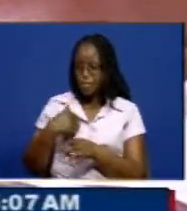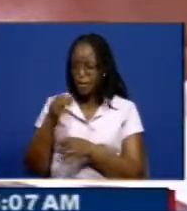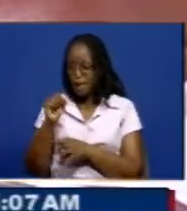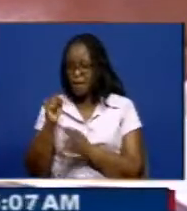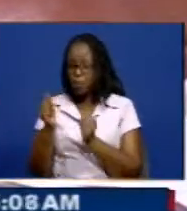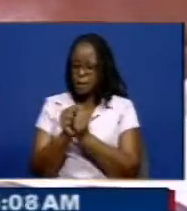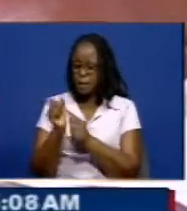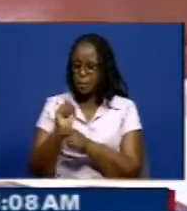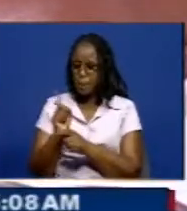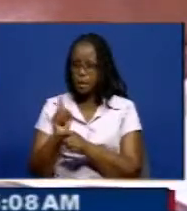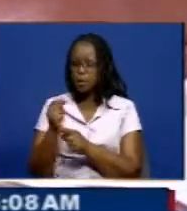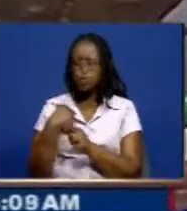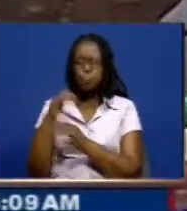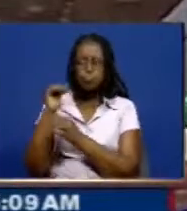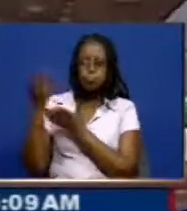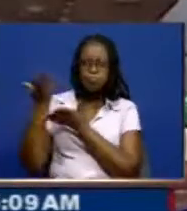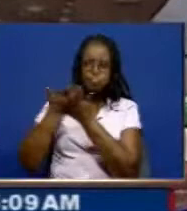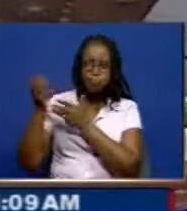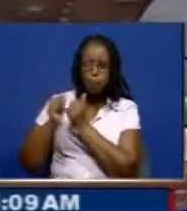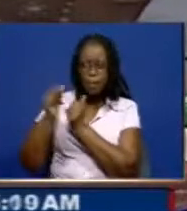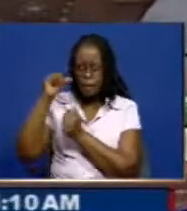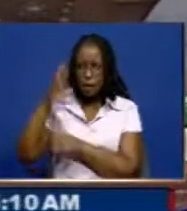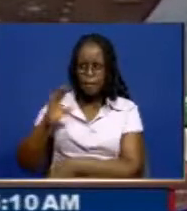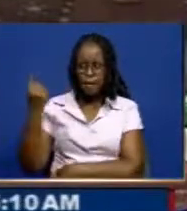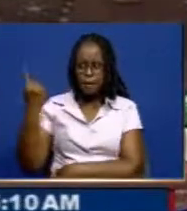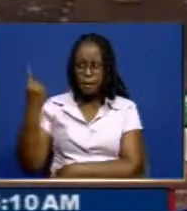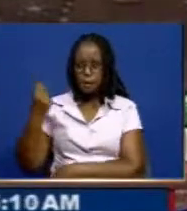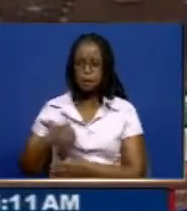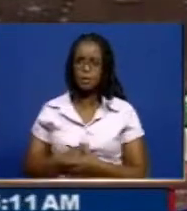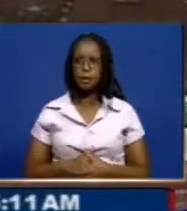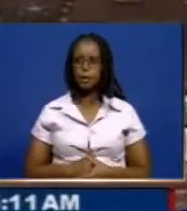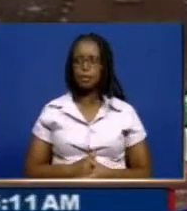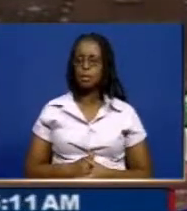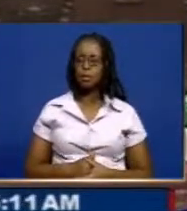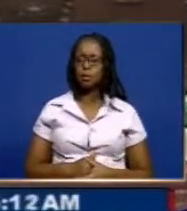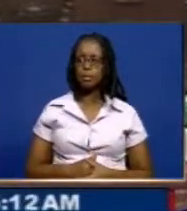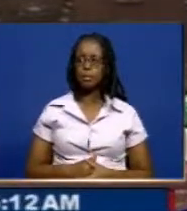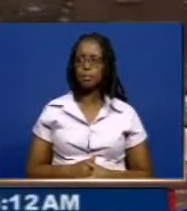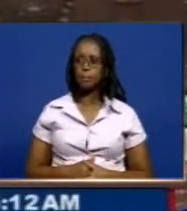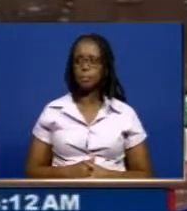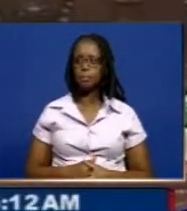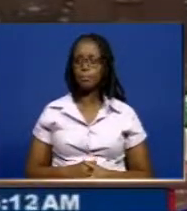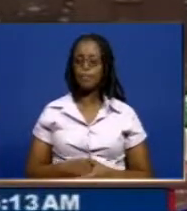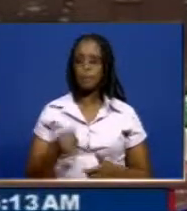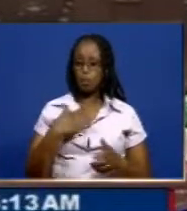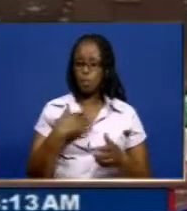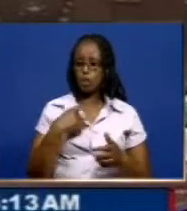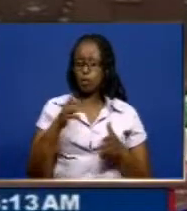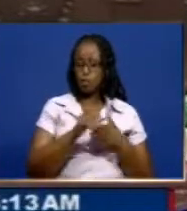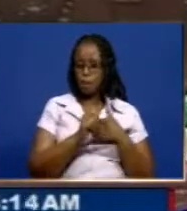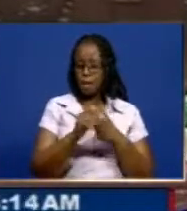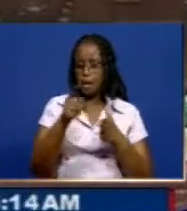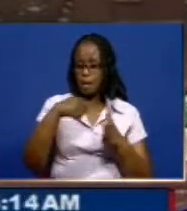Okay. Chairman, before we go that, I want your guidance on a very important matter of